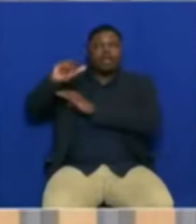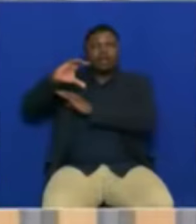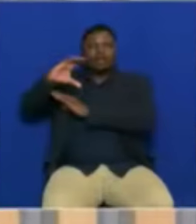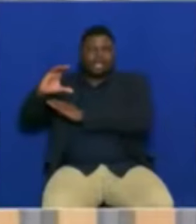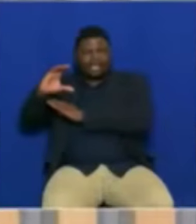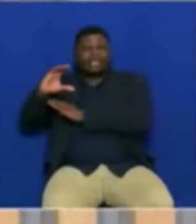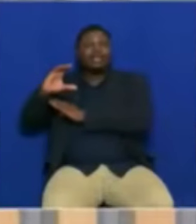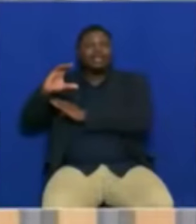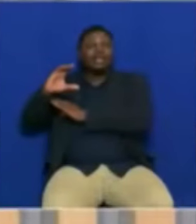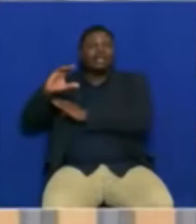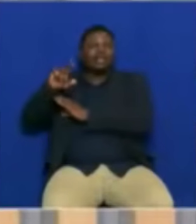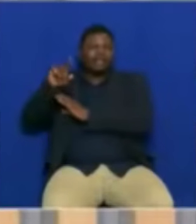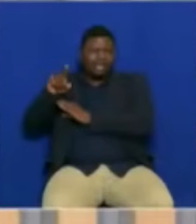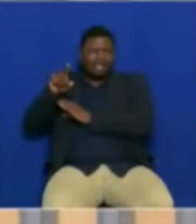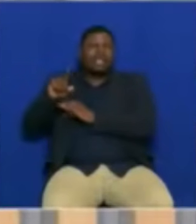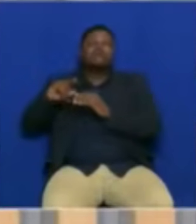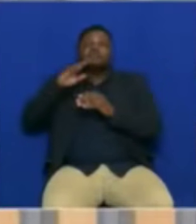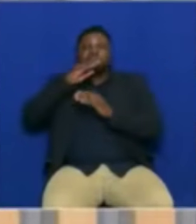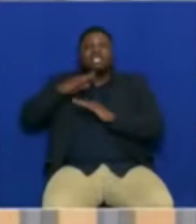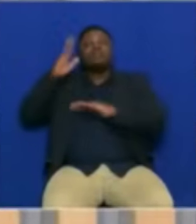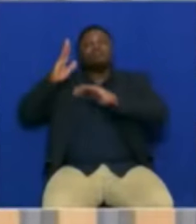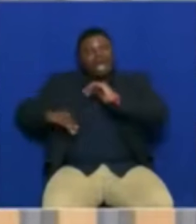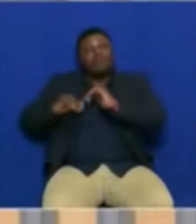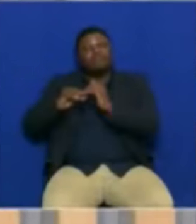IDEC. Yes. And the